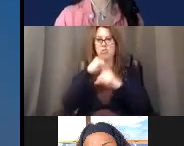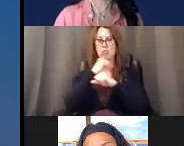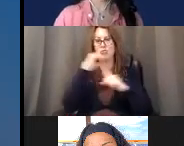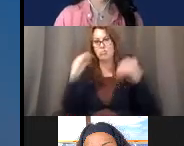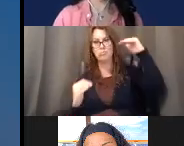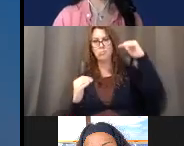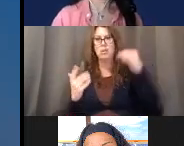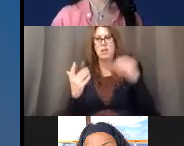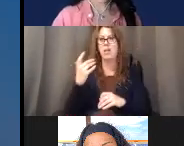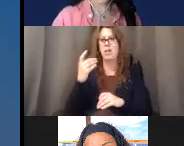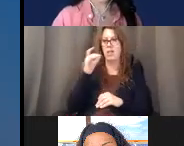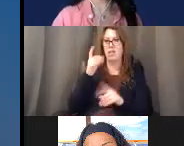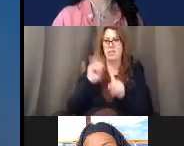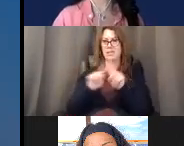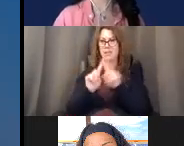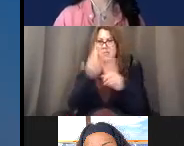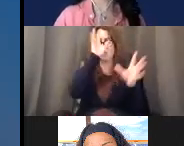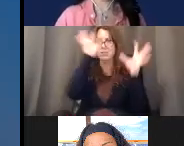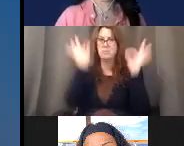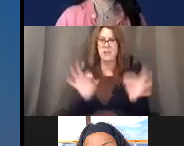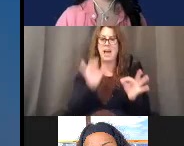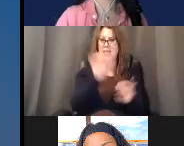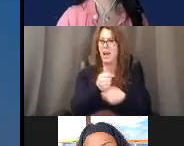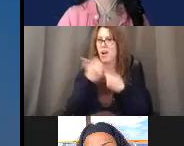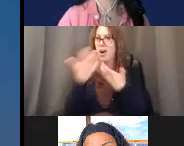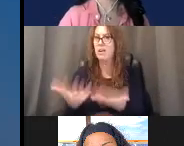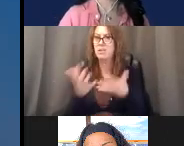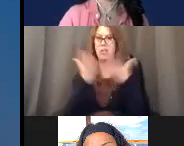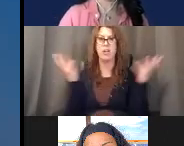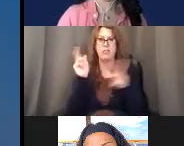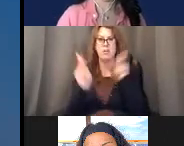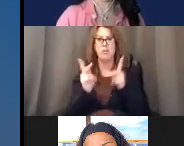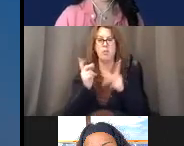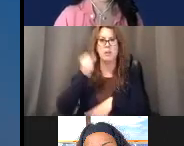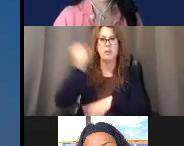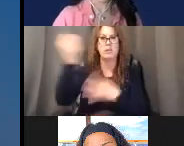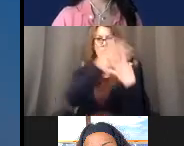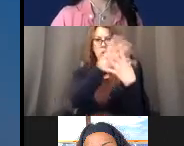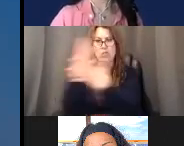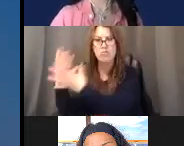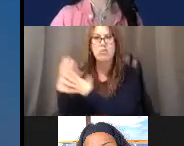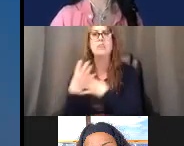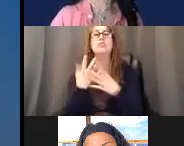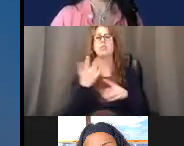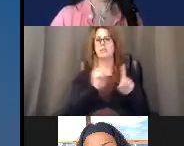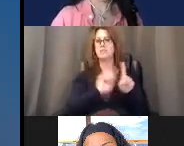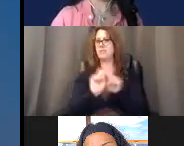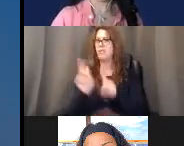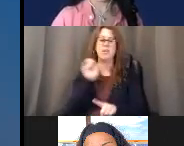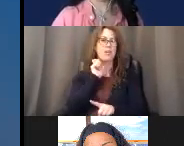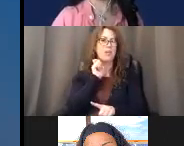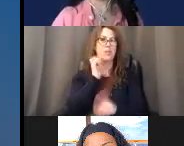both feeders of mass incarceration and other ills because they're devourers of opportunity for